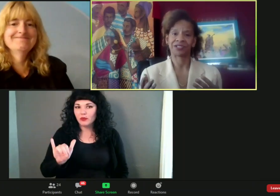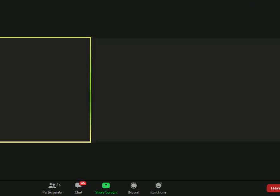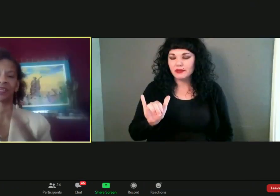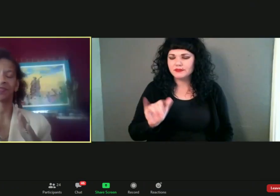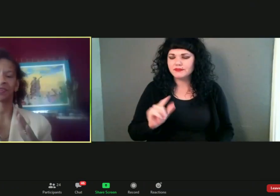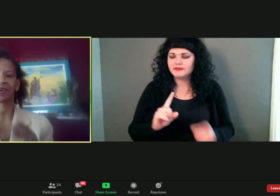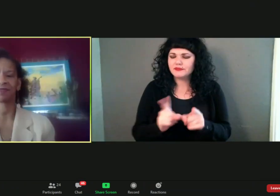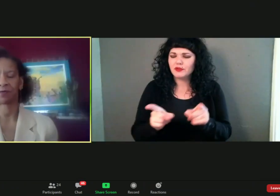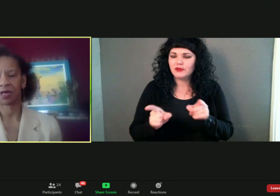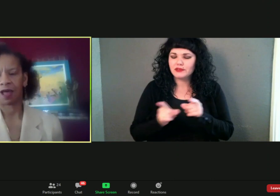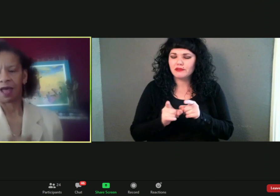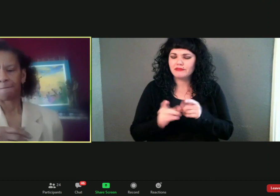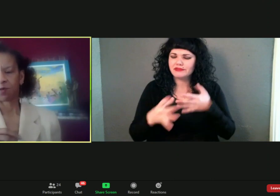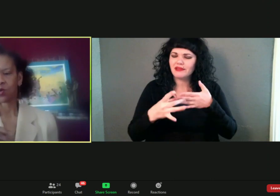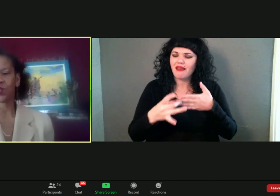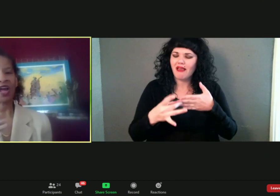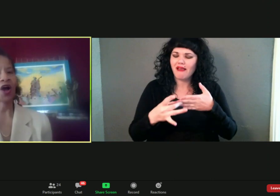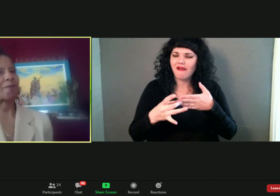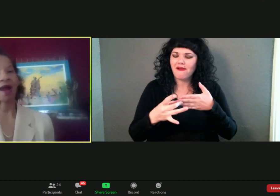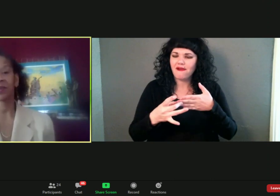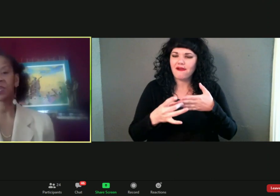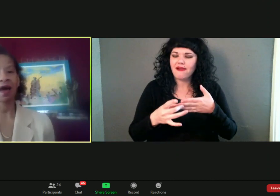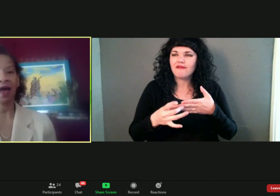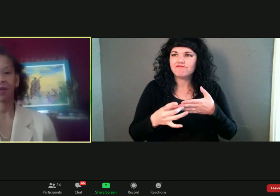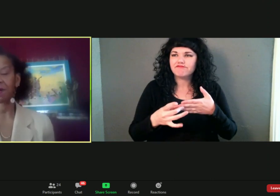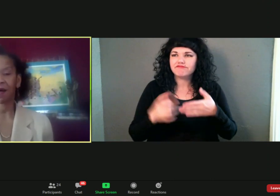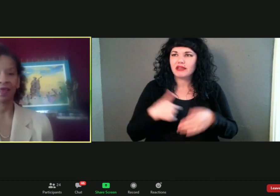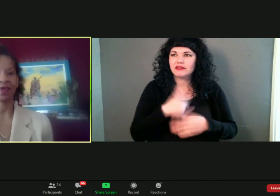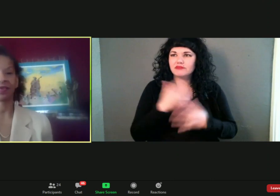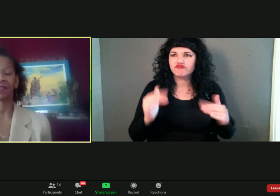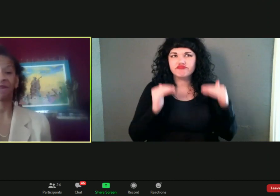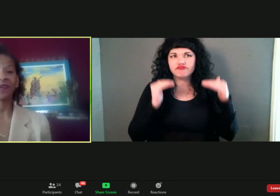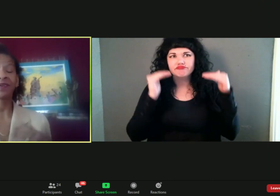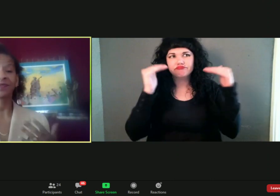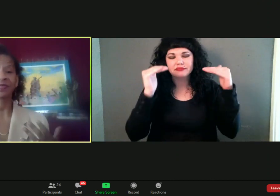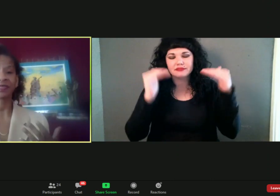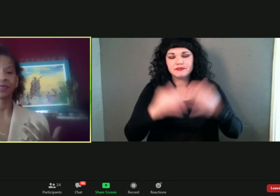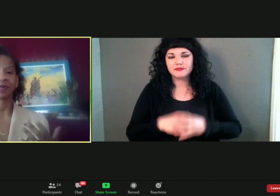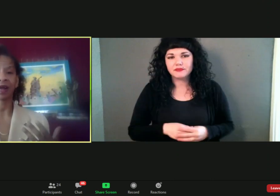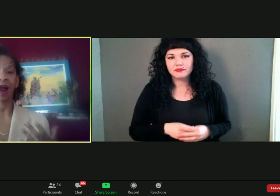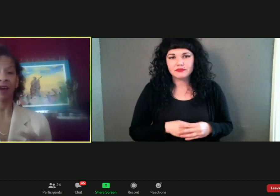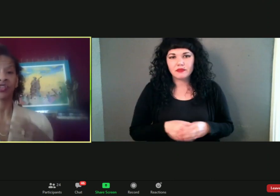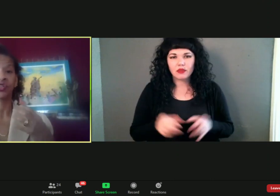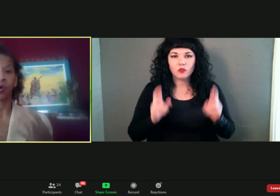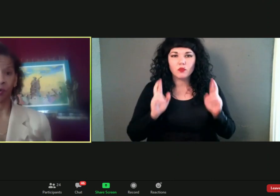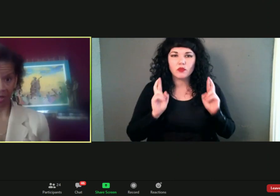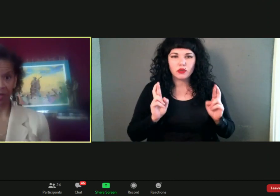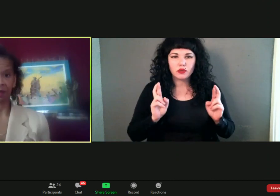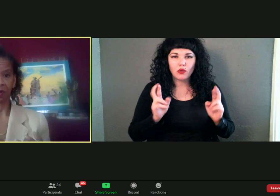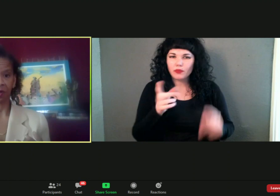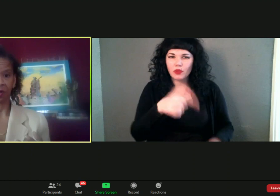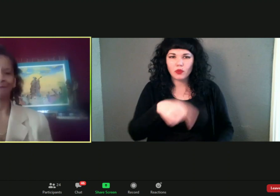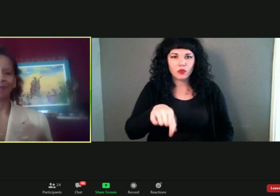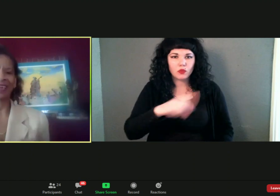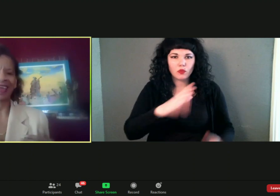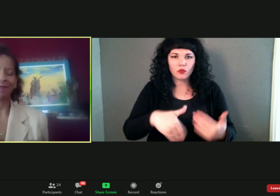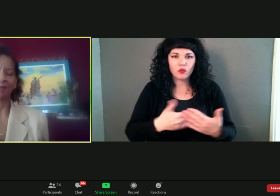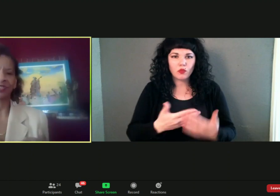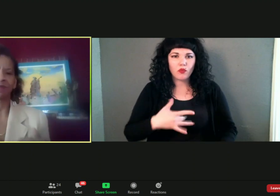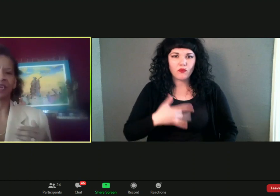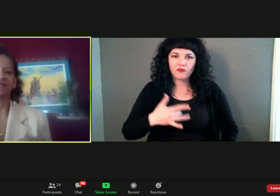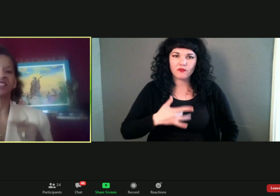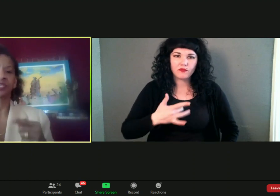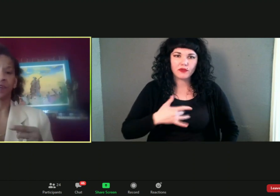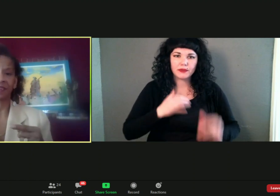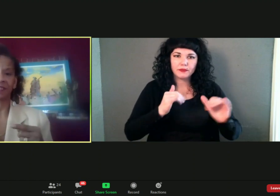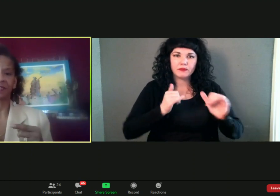us to another level. We hope our entire audience feels our joy at being able